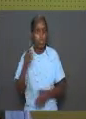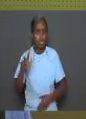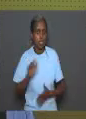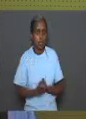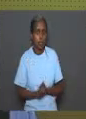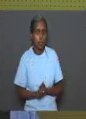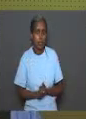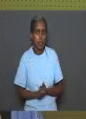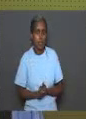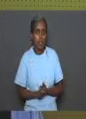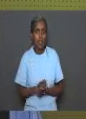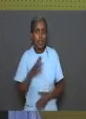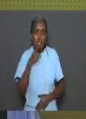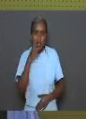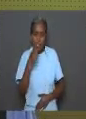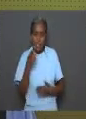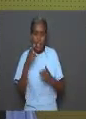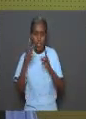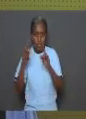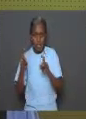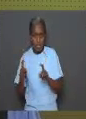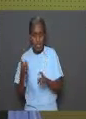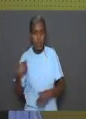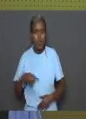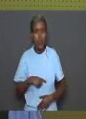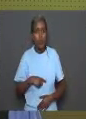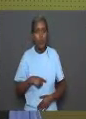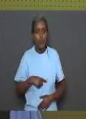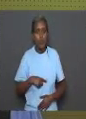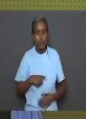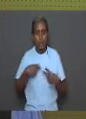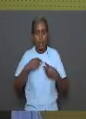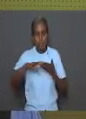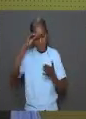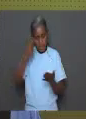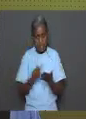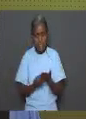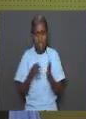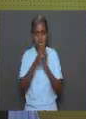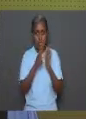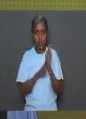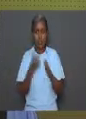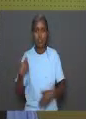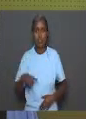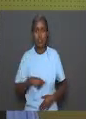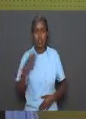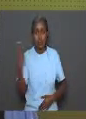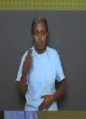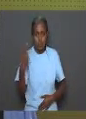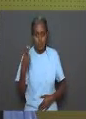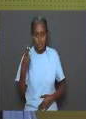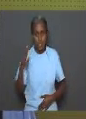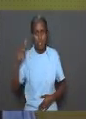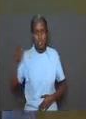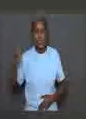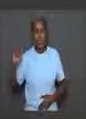In order to really test what you have learned in this unit, we will use a histogram.